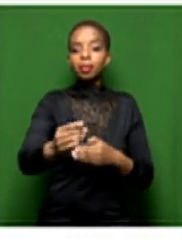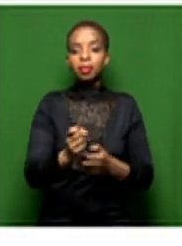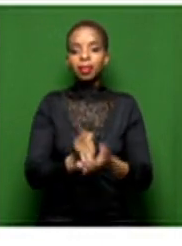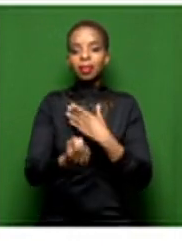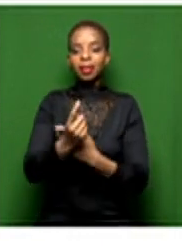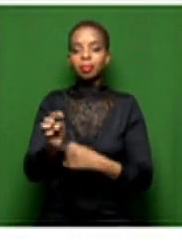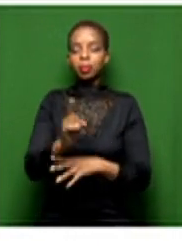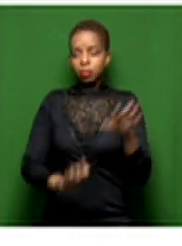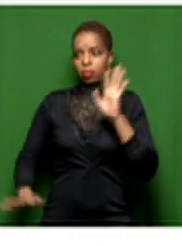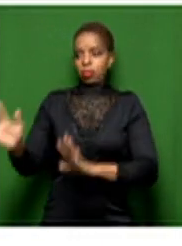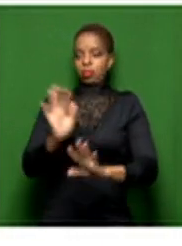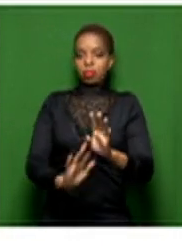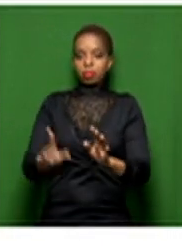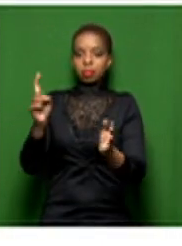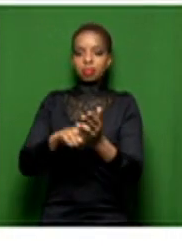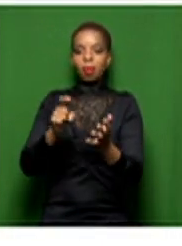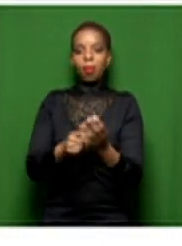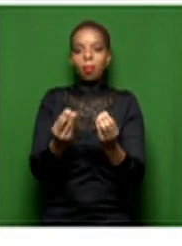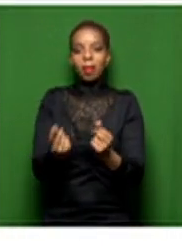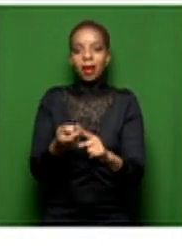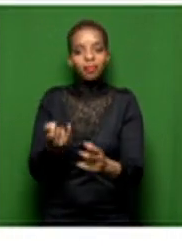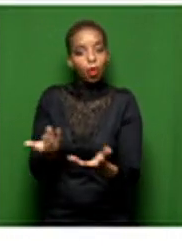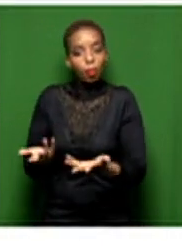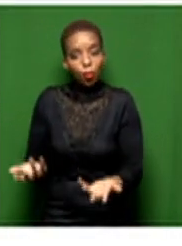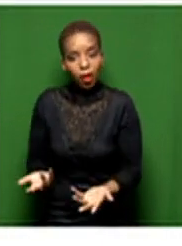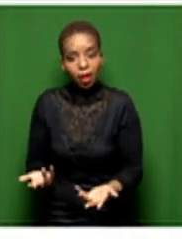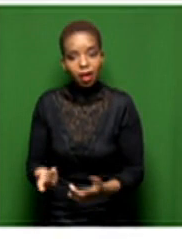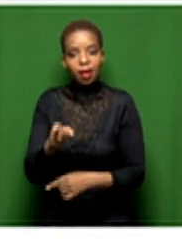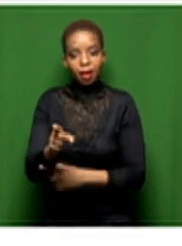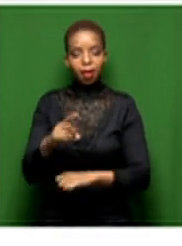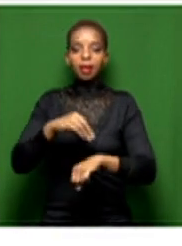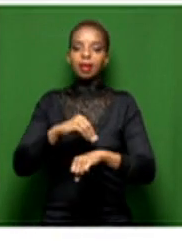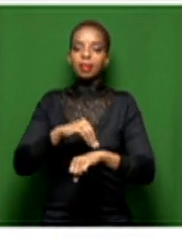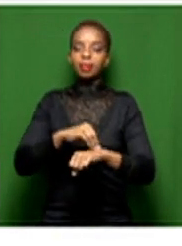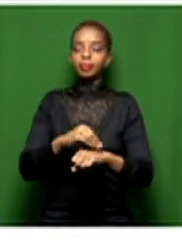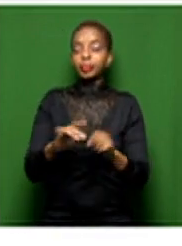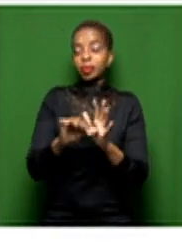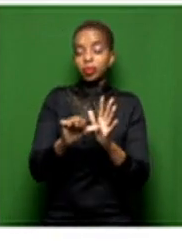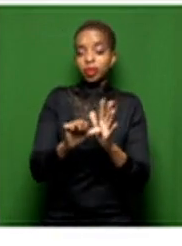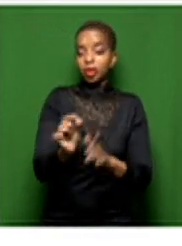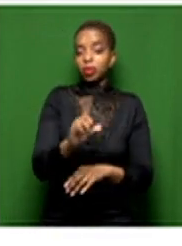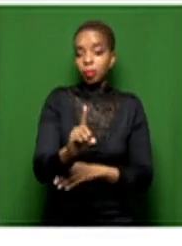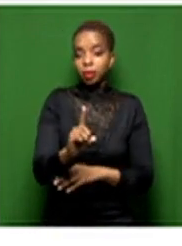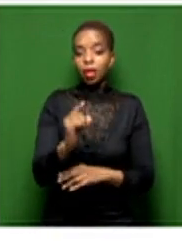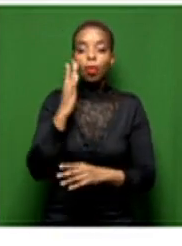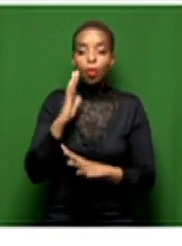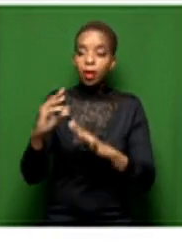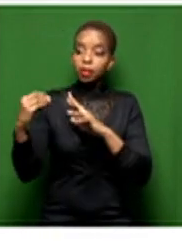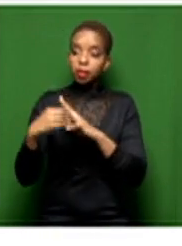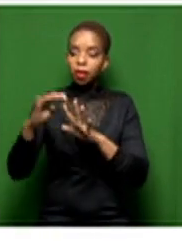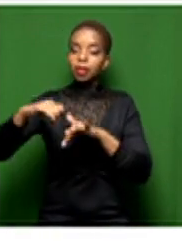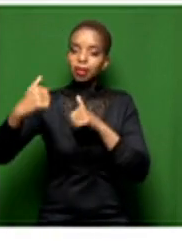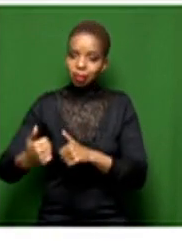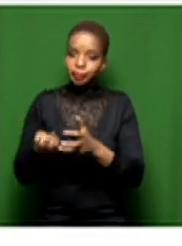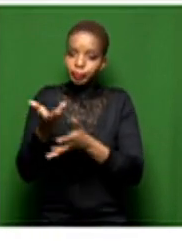debts that you don't know how they came about. And it is very important that when couples come together to sit and discuss their finances, they should